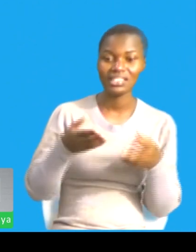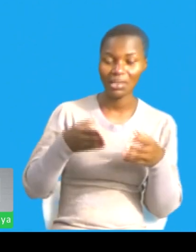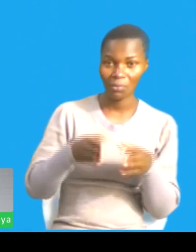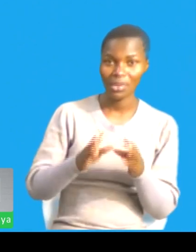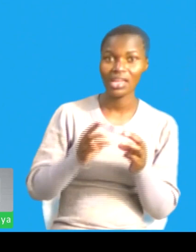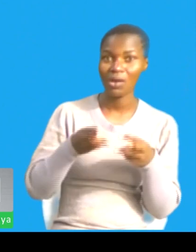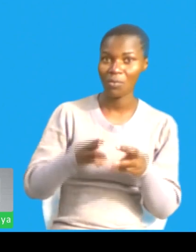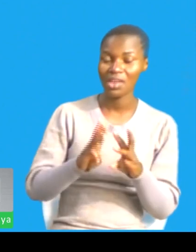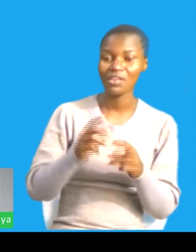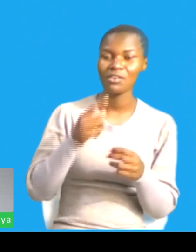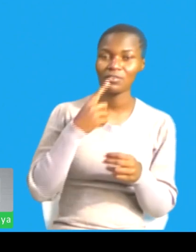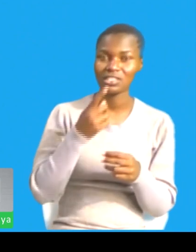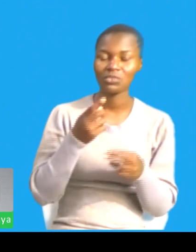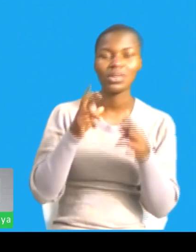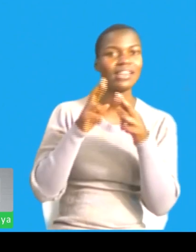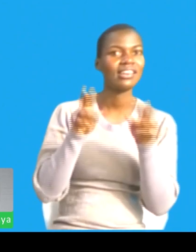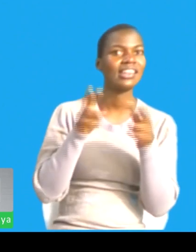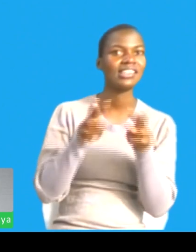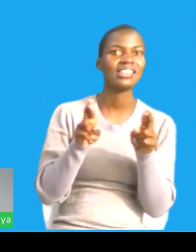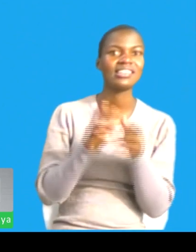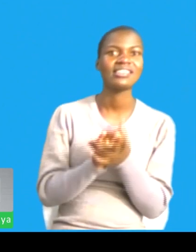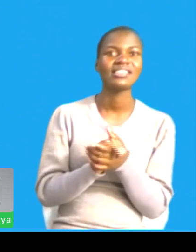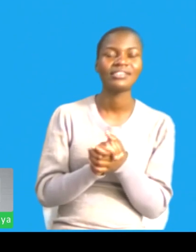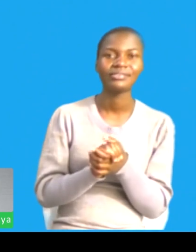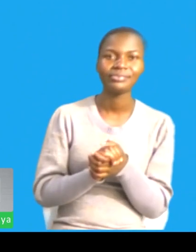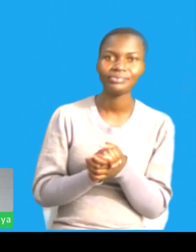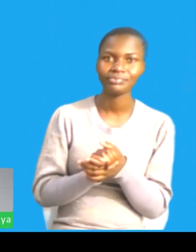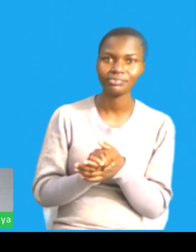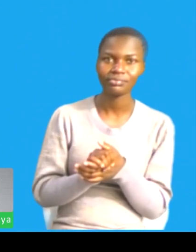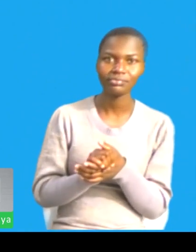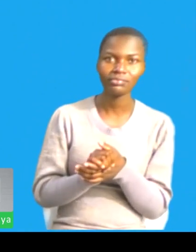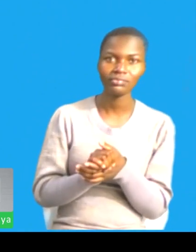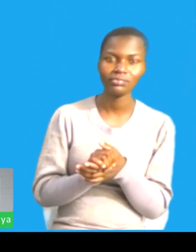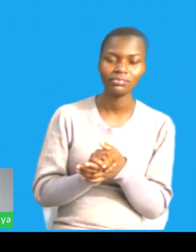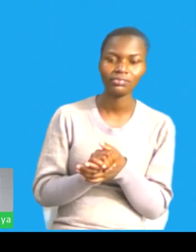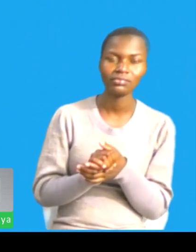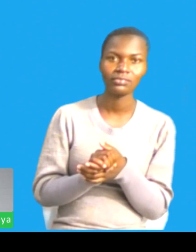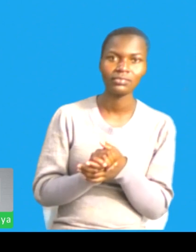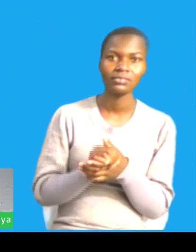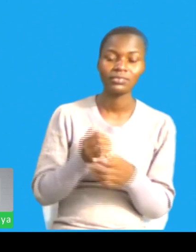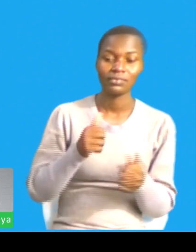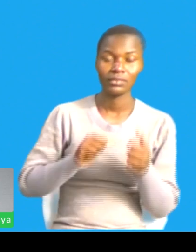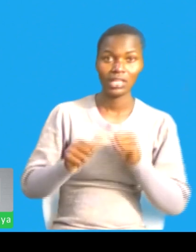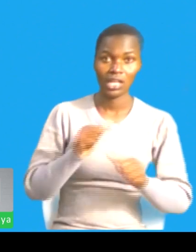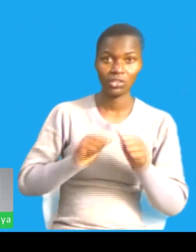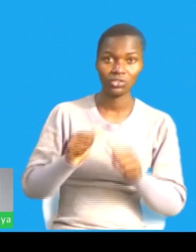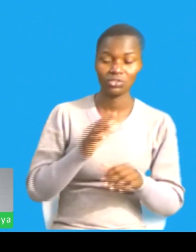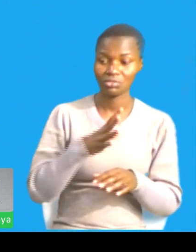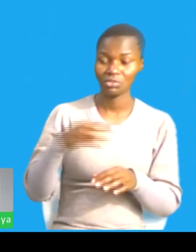that we are ready to take what you're throwing to us. Now, is this drama going to lead us anywhere? Because